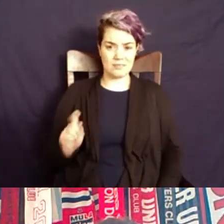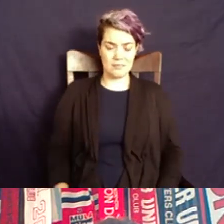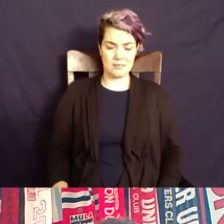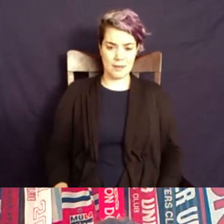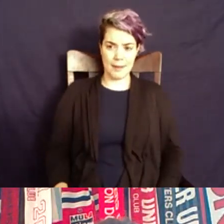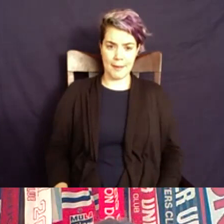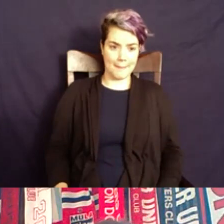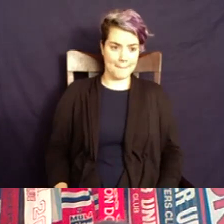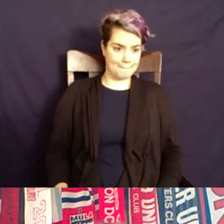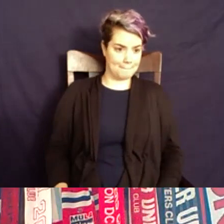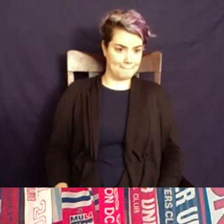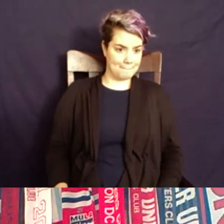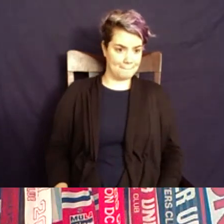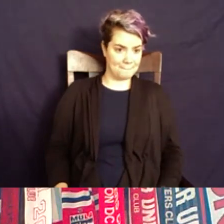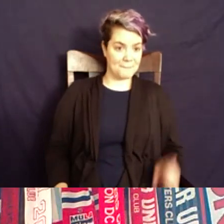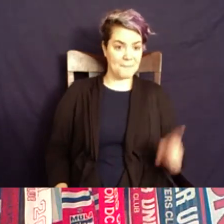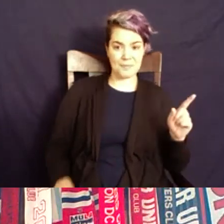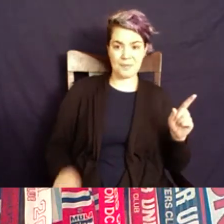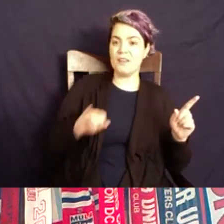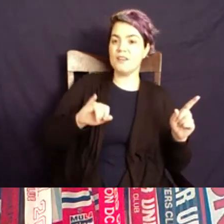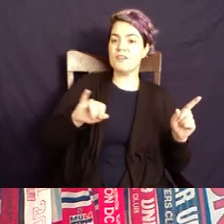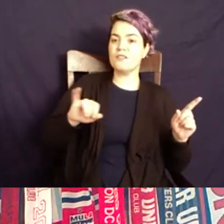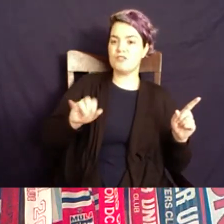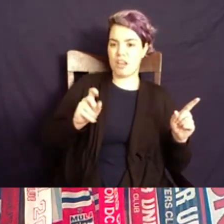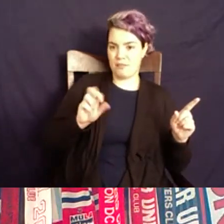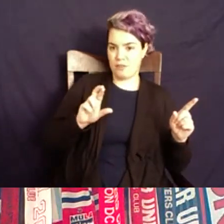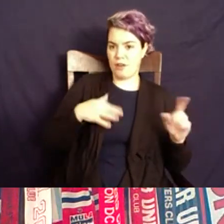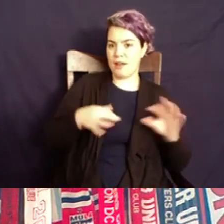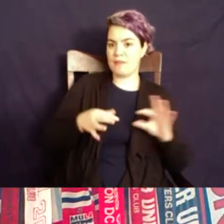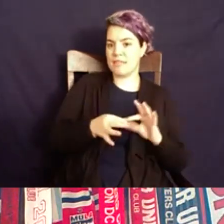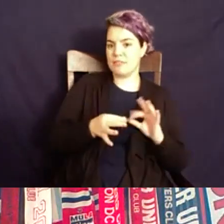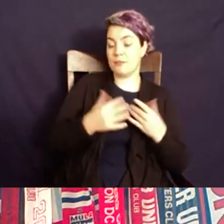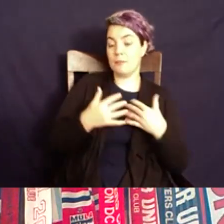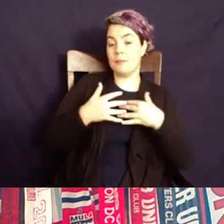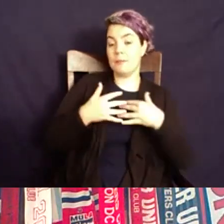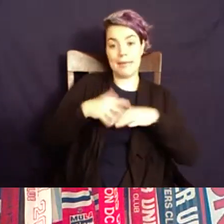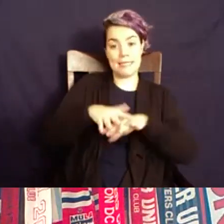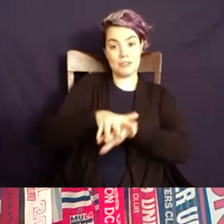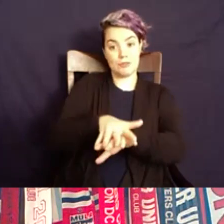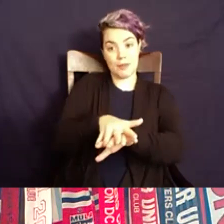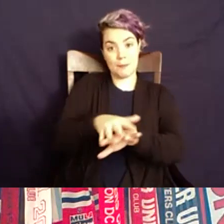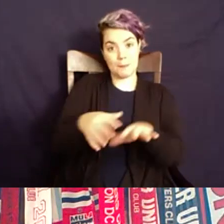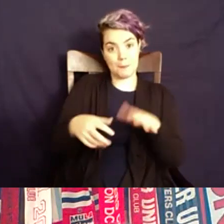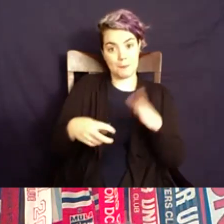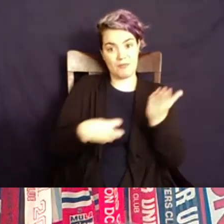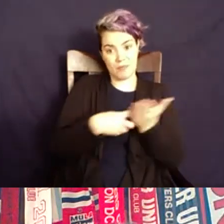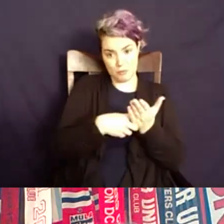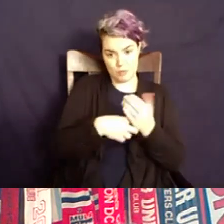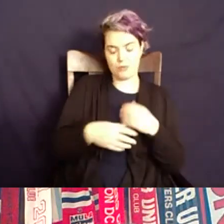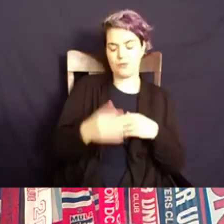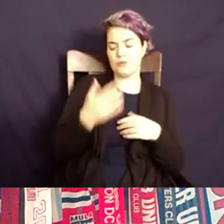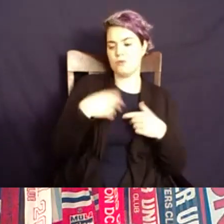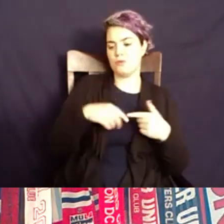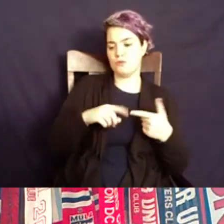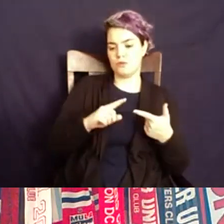Well, I mentioned the mainstream vouchers. Also, there were some, there was money that was